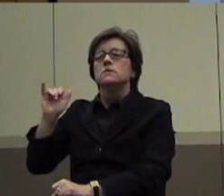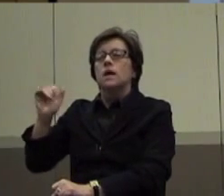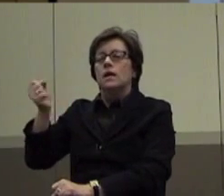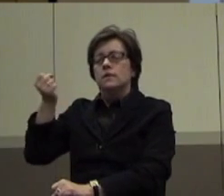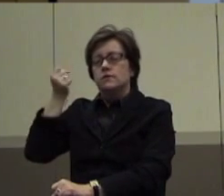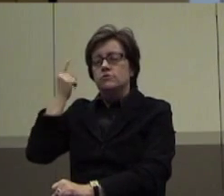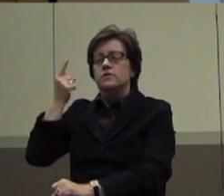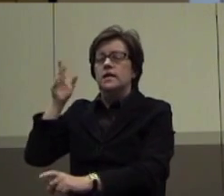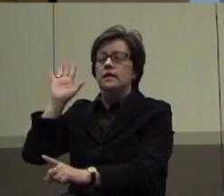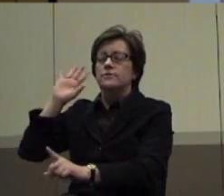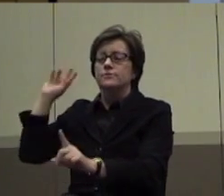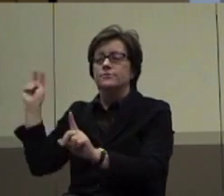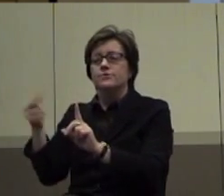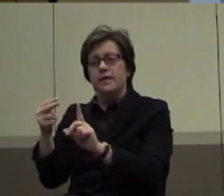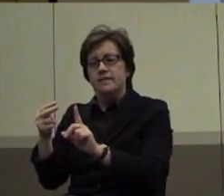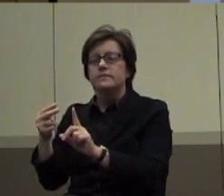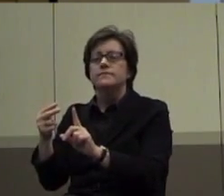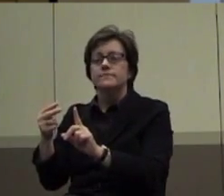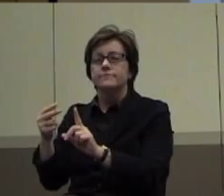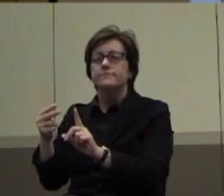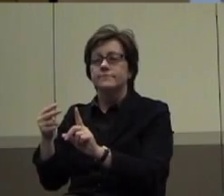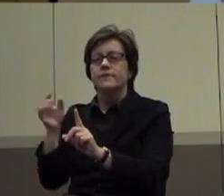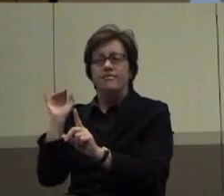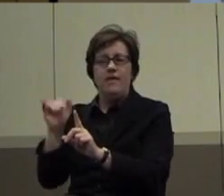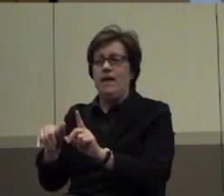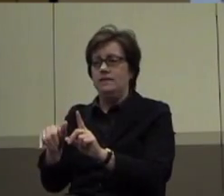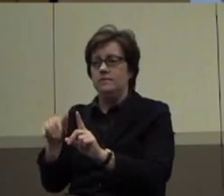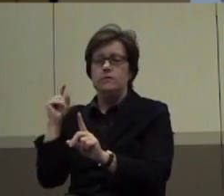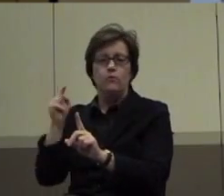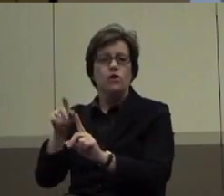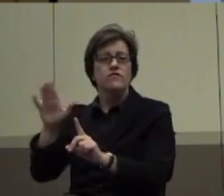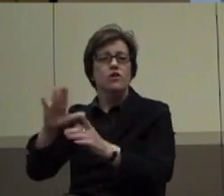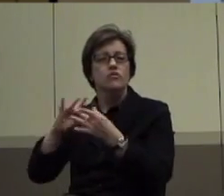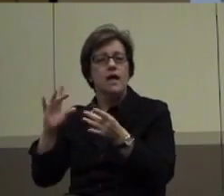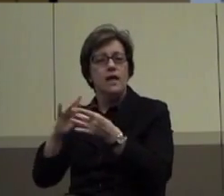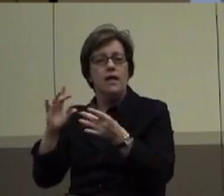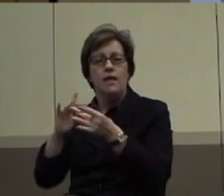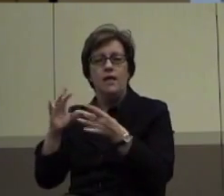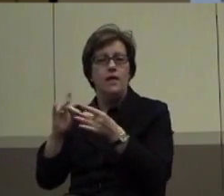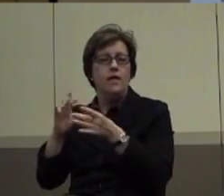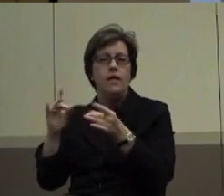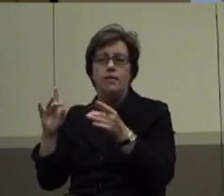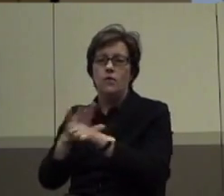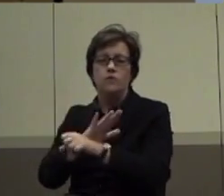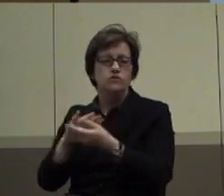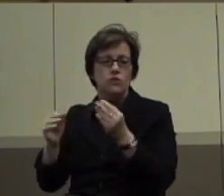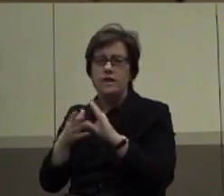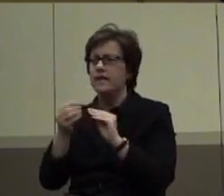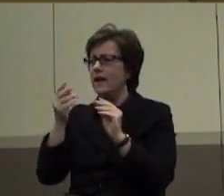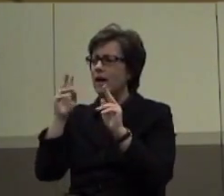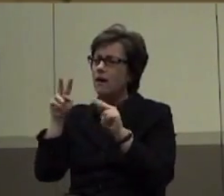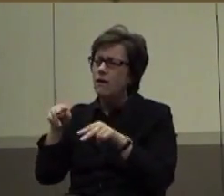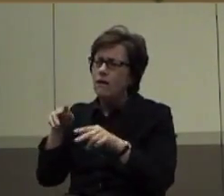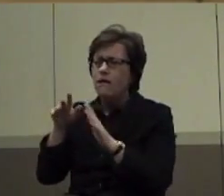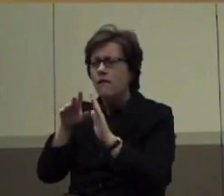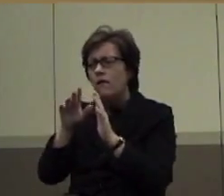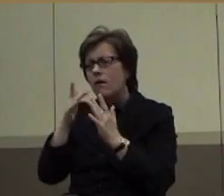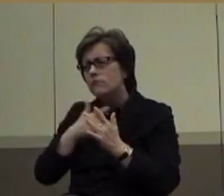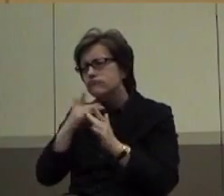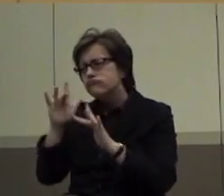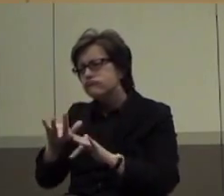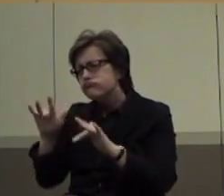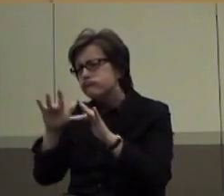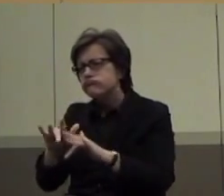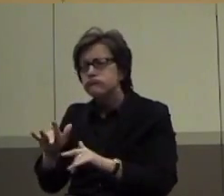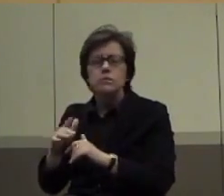you're at. I kind of understand where you're at. All right? Not sympathy. Sympathy kind of looks down on. Empathy is just putting yourself in that place so that I